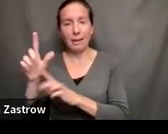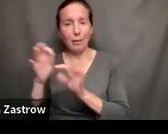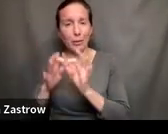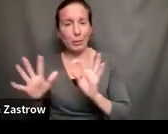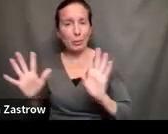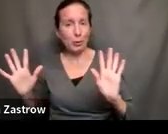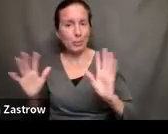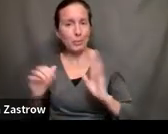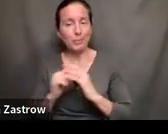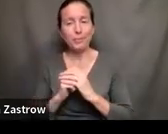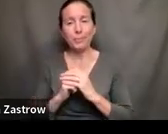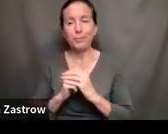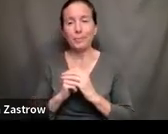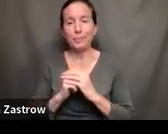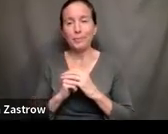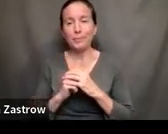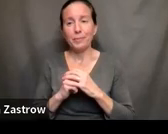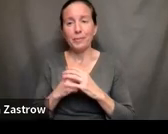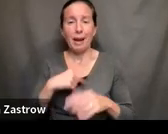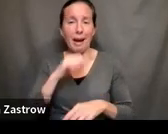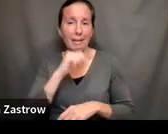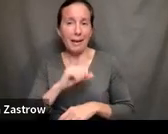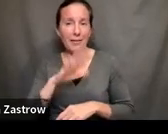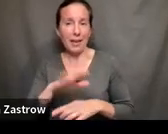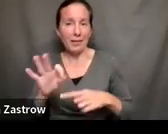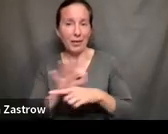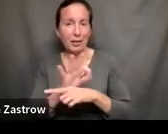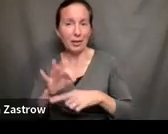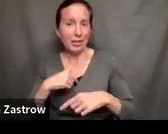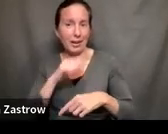So I like that.